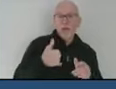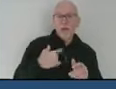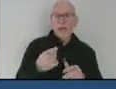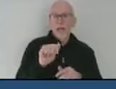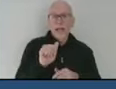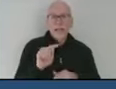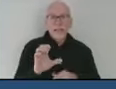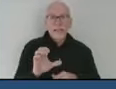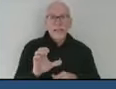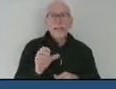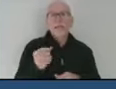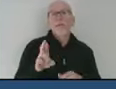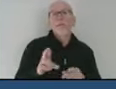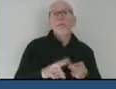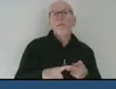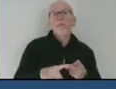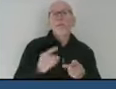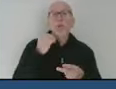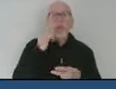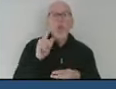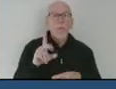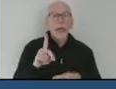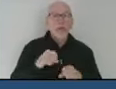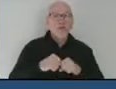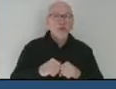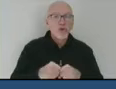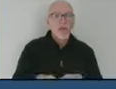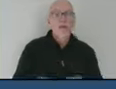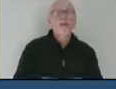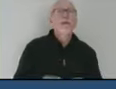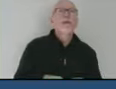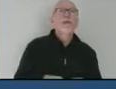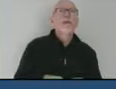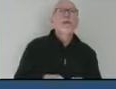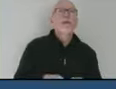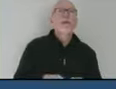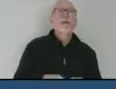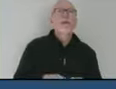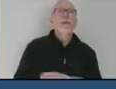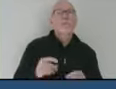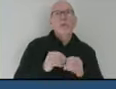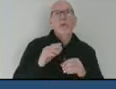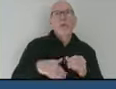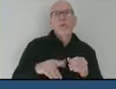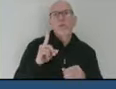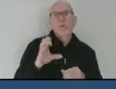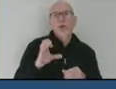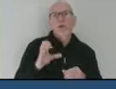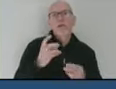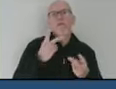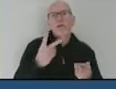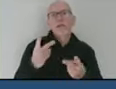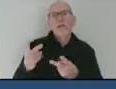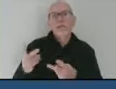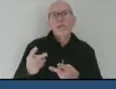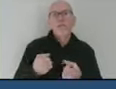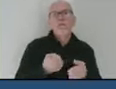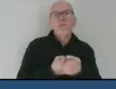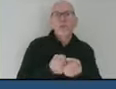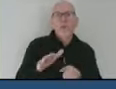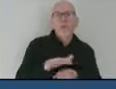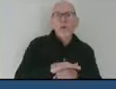ATC, or Homeland Security, well over 100 visits and supporting